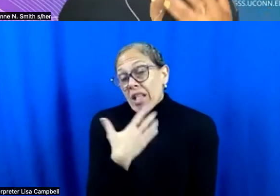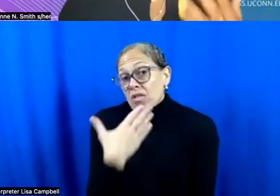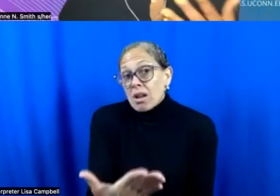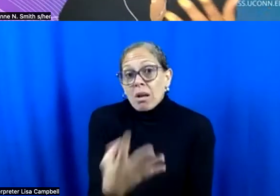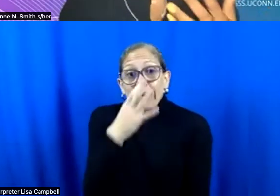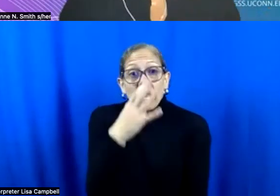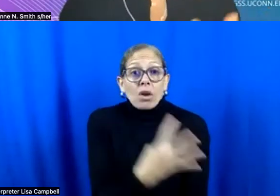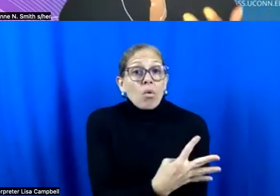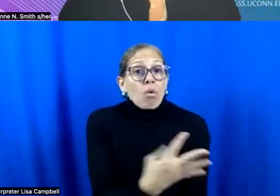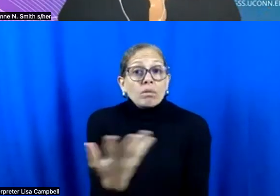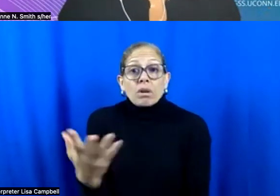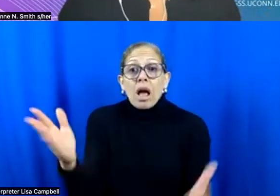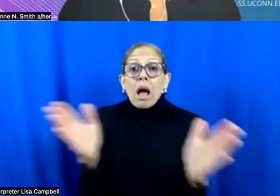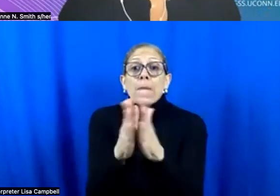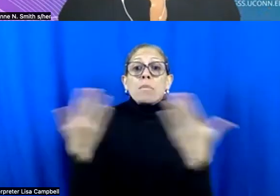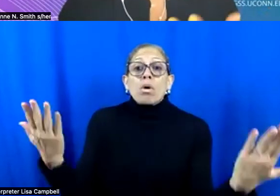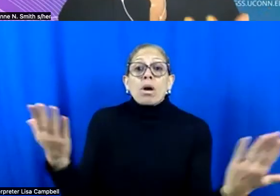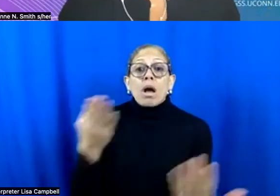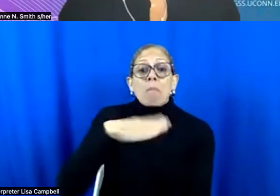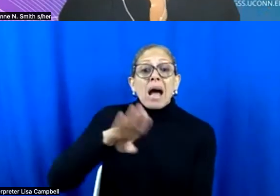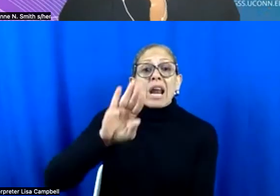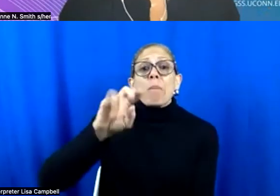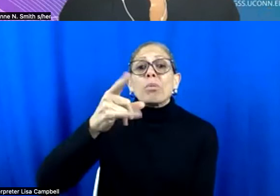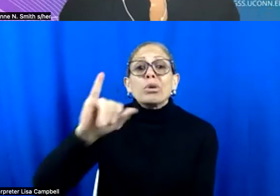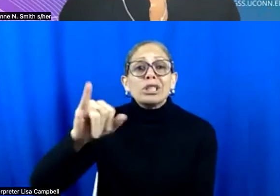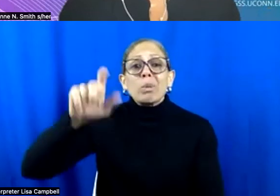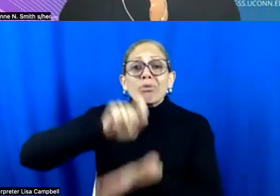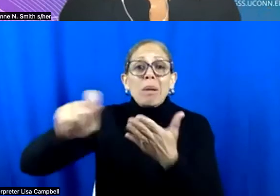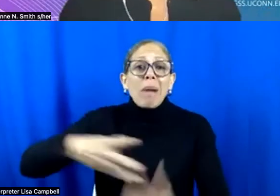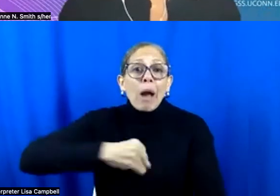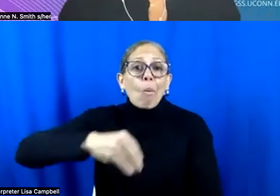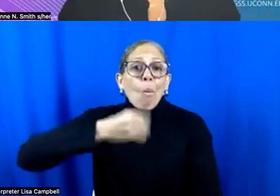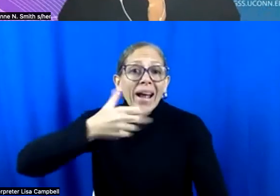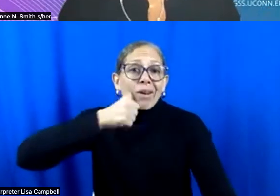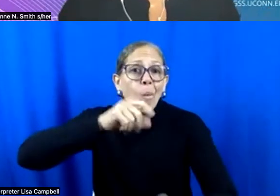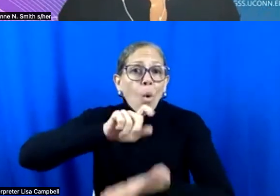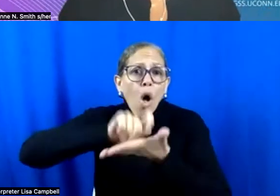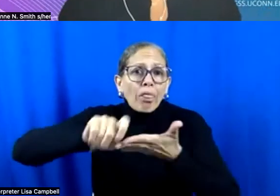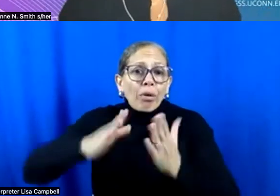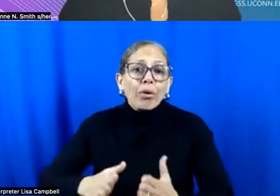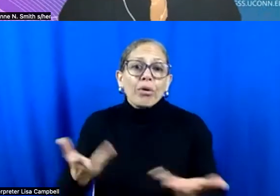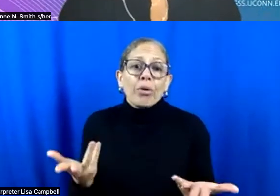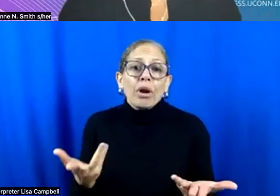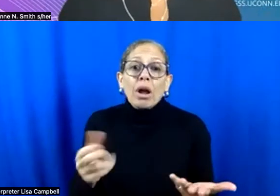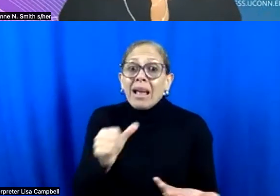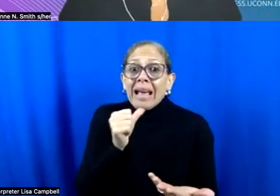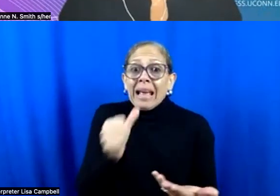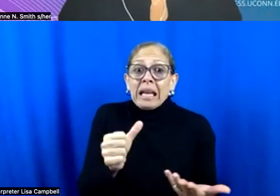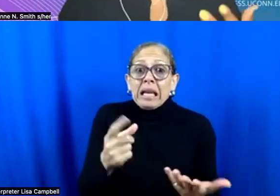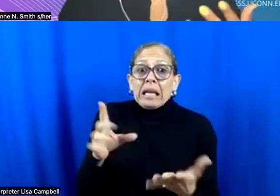ignore the fact that a book called Bad and Bougie was written by a white author and just who didn't cite